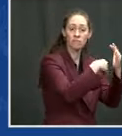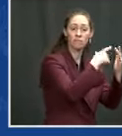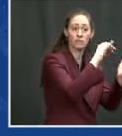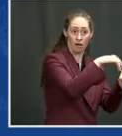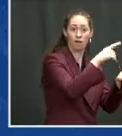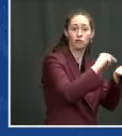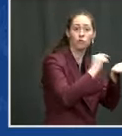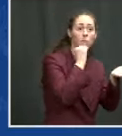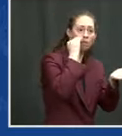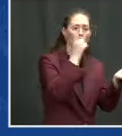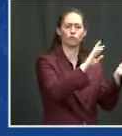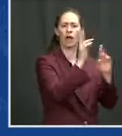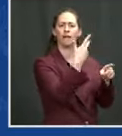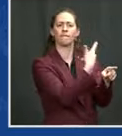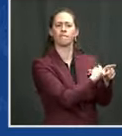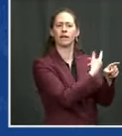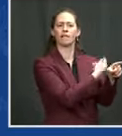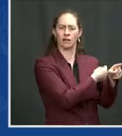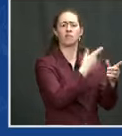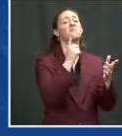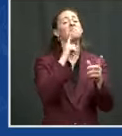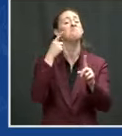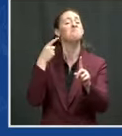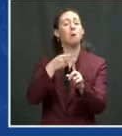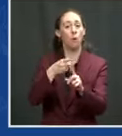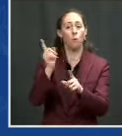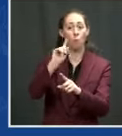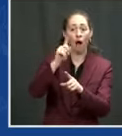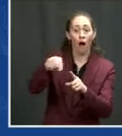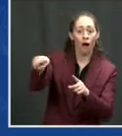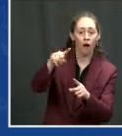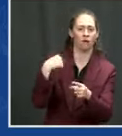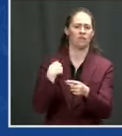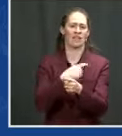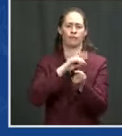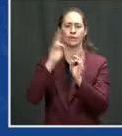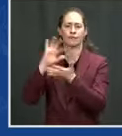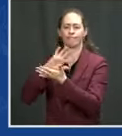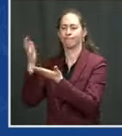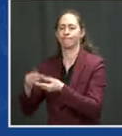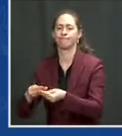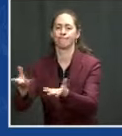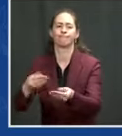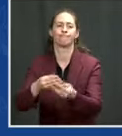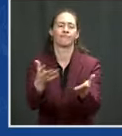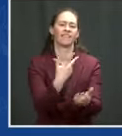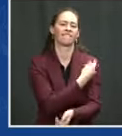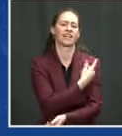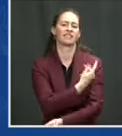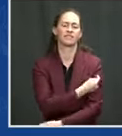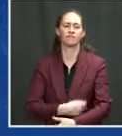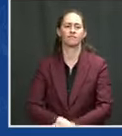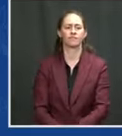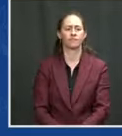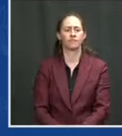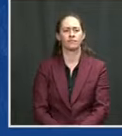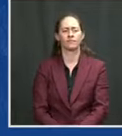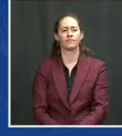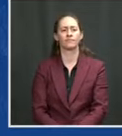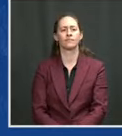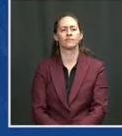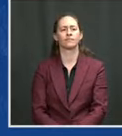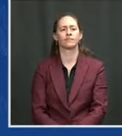are. Our National Guard is going out and has been going out for weeks into senior housing,